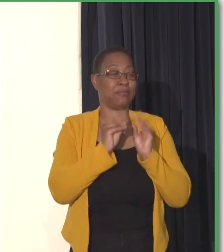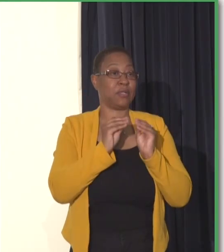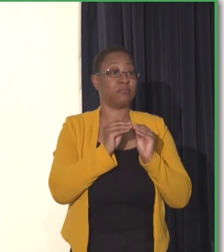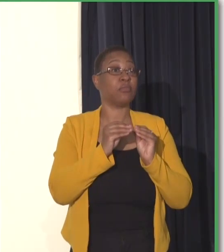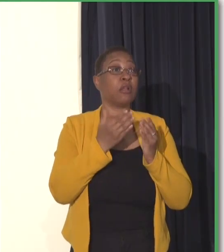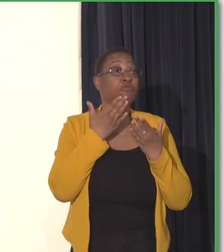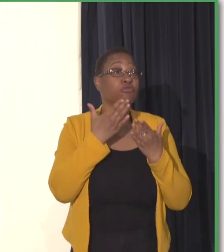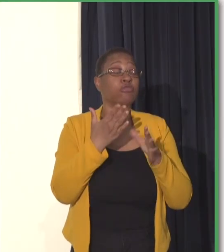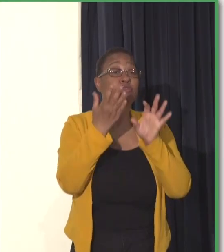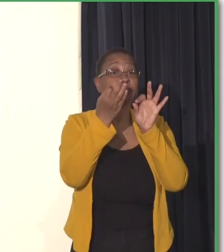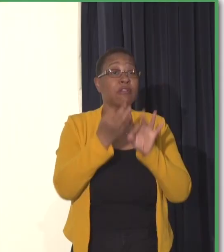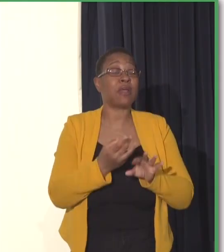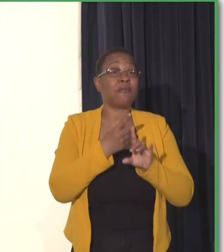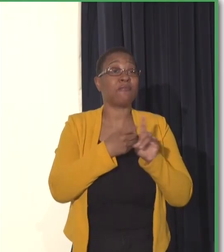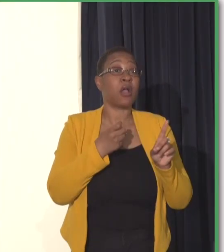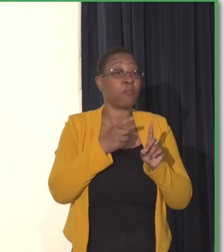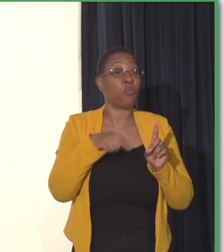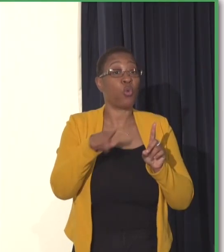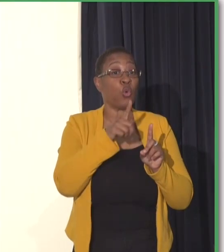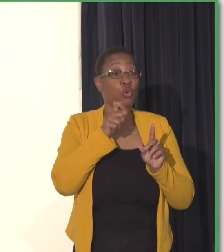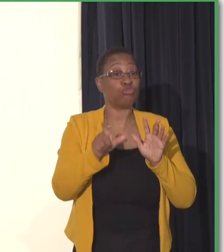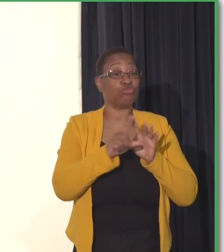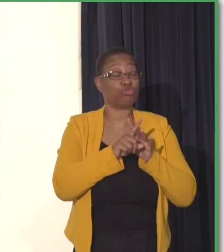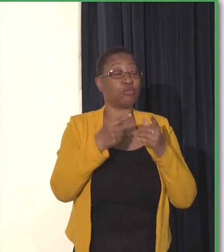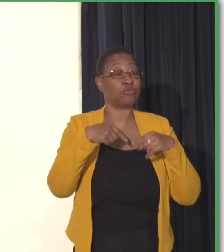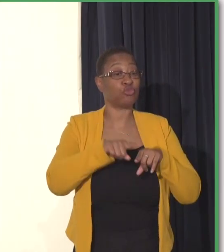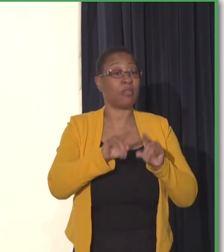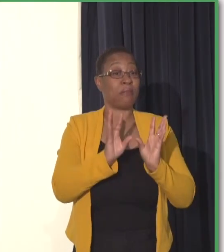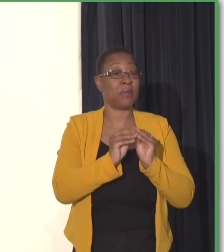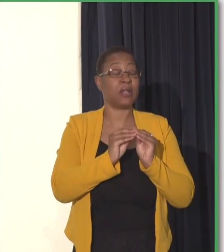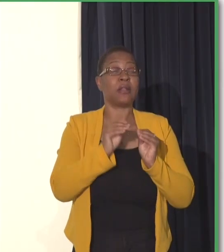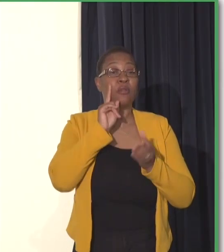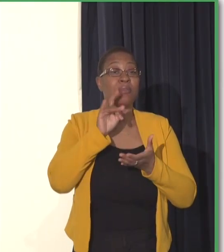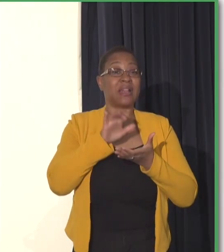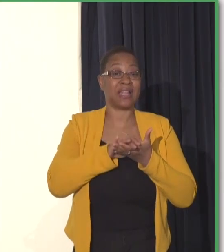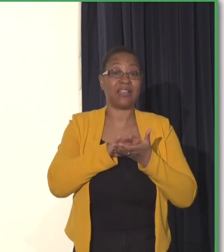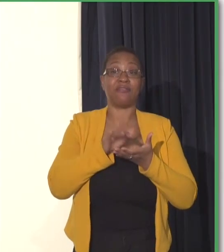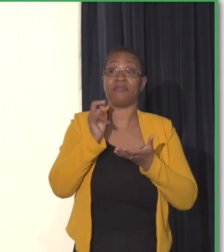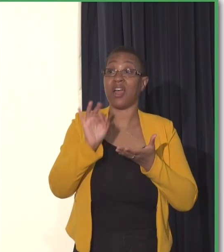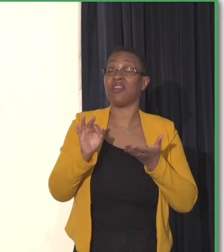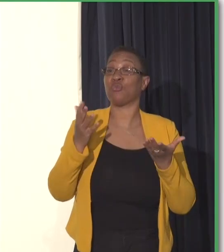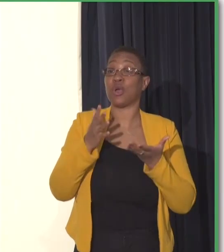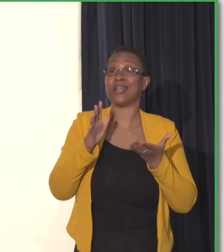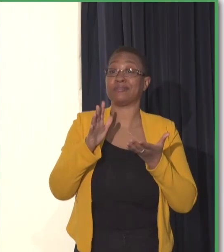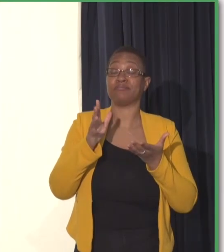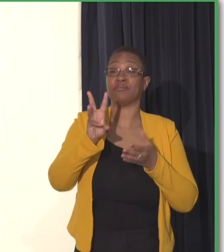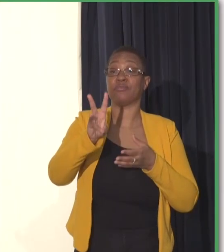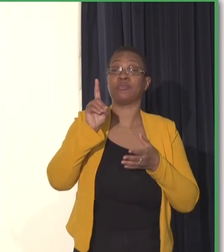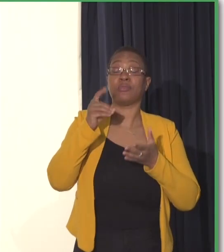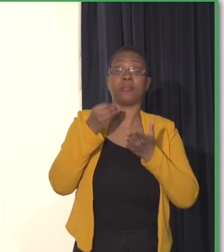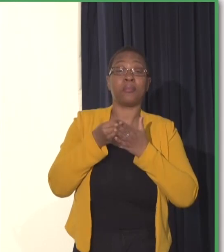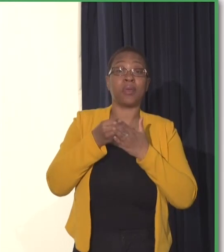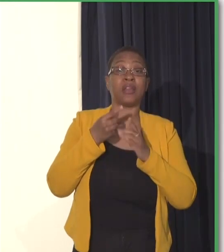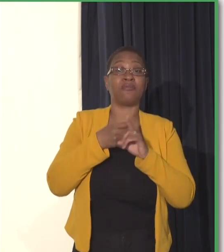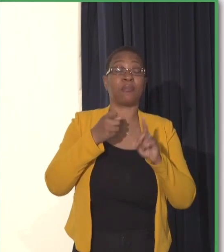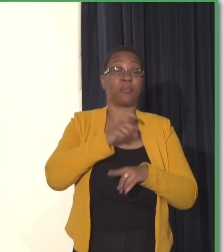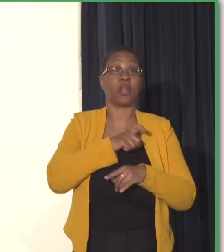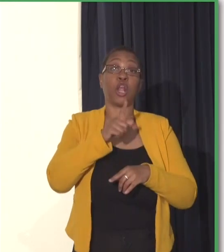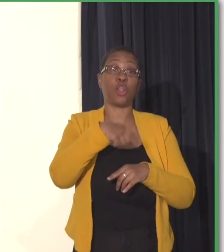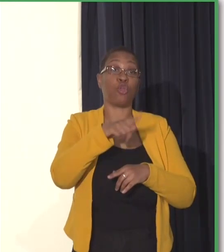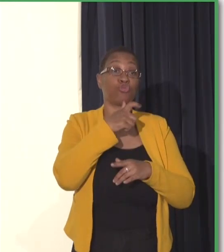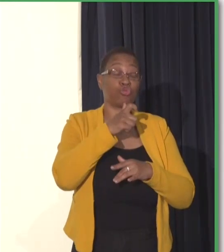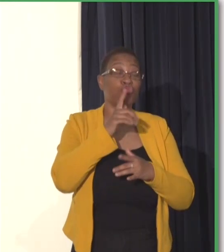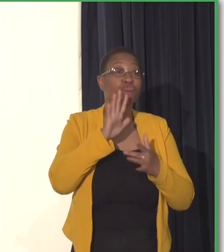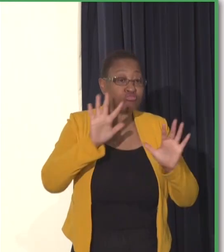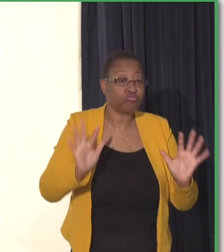of good input from people who believe in defunding the police to people who believe in building up the police. And